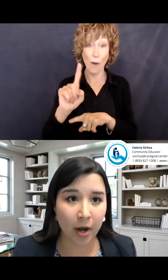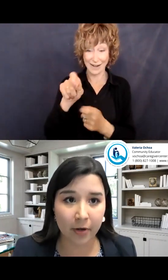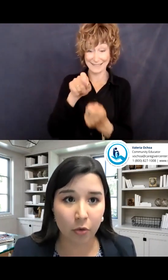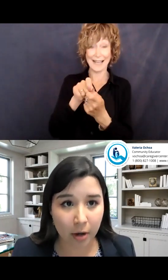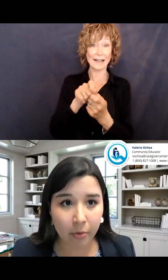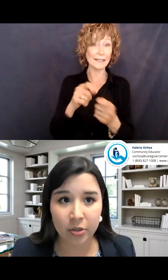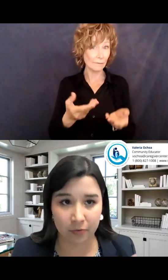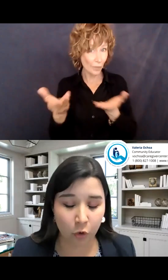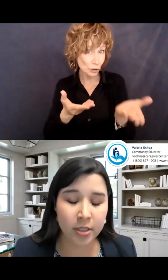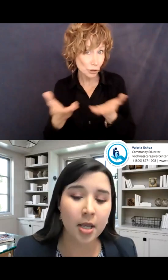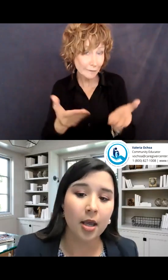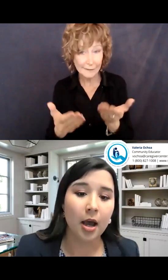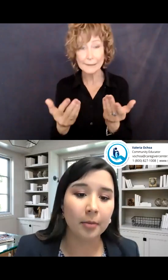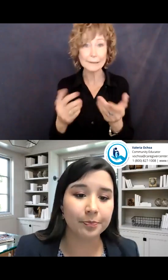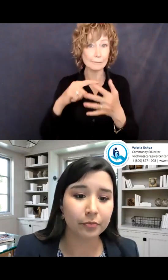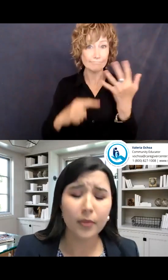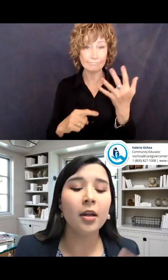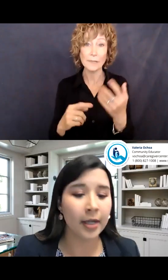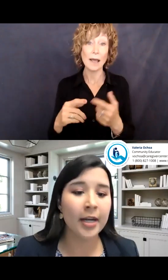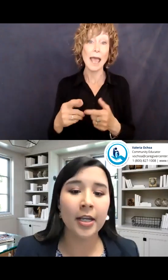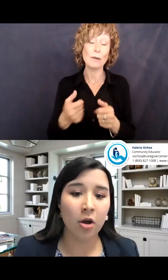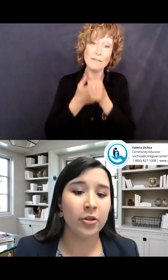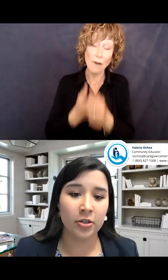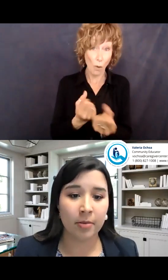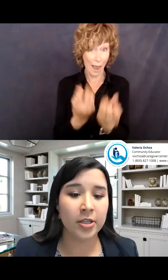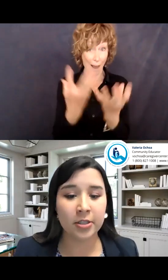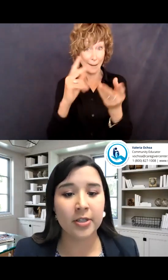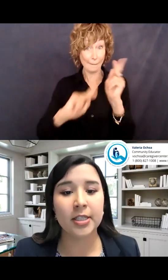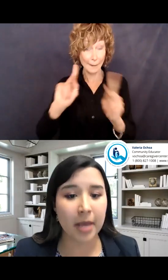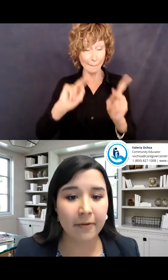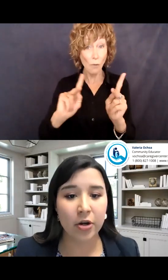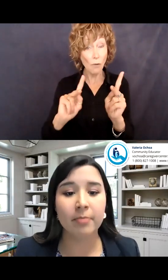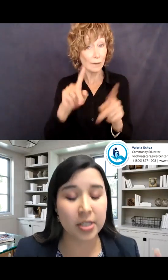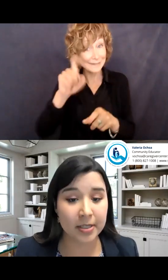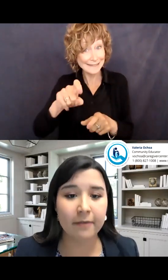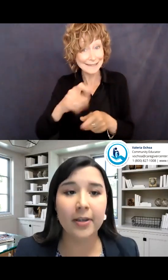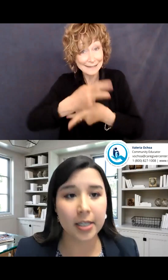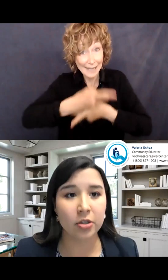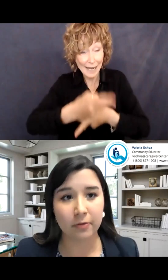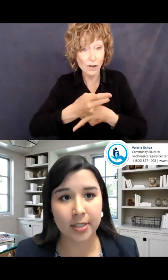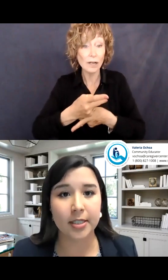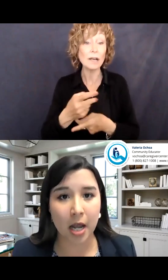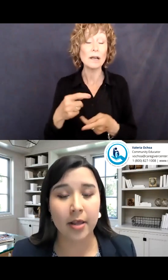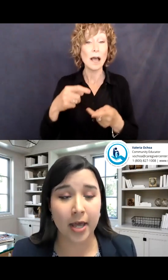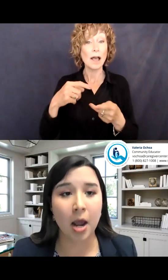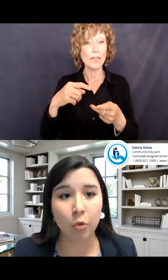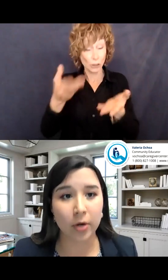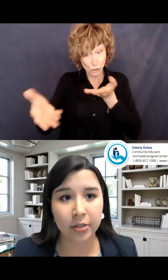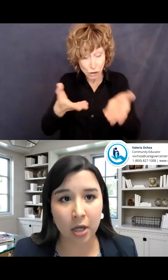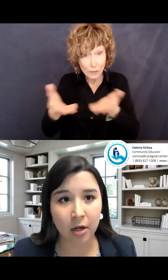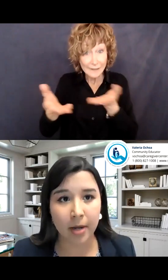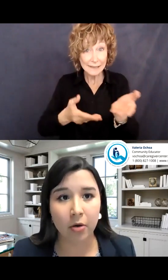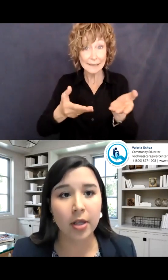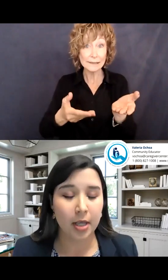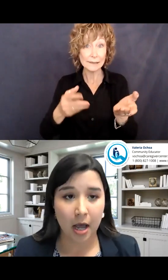the geographical numbers, of course. Again, some of these services may vary, but specifically the services that I'm going